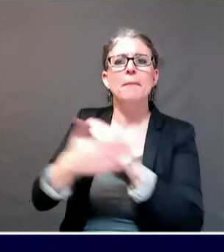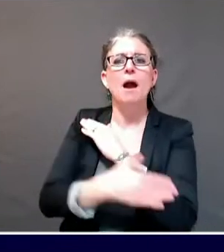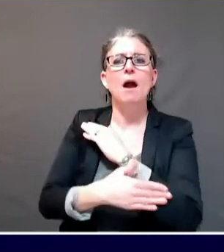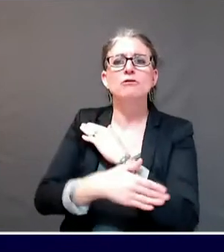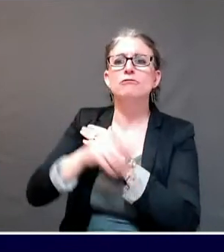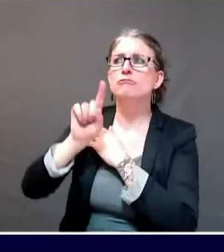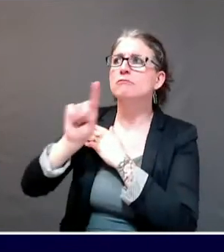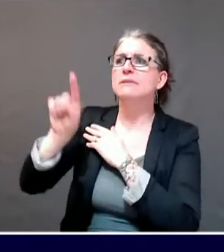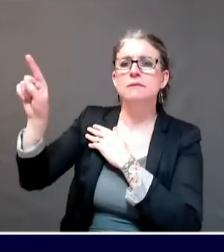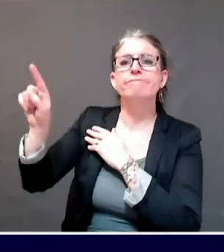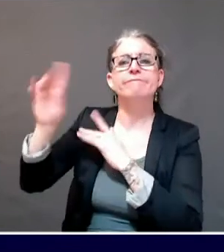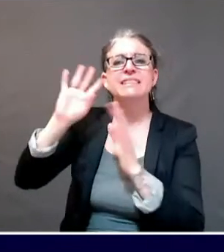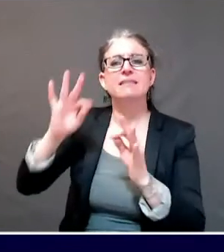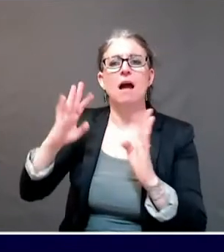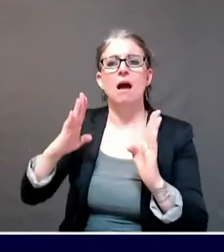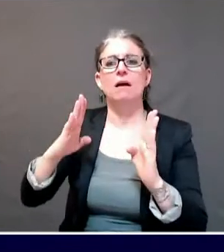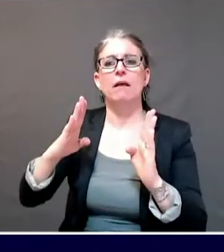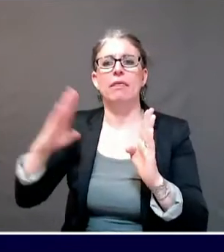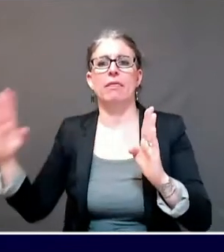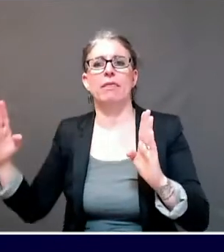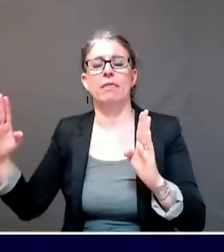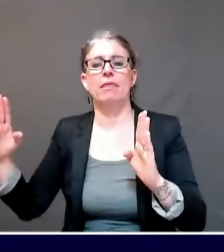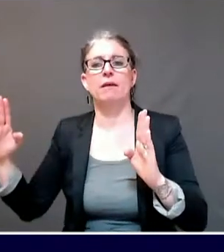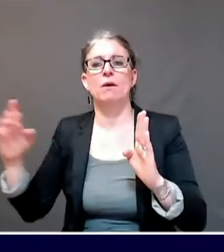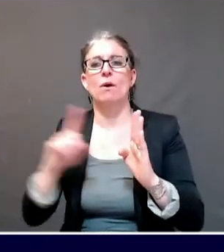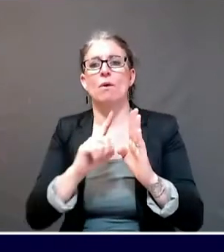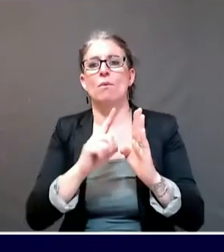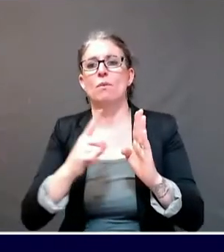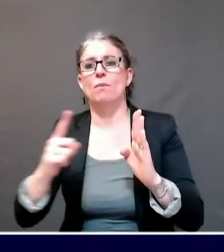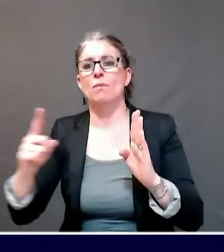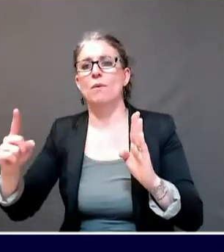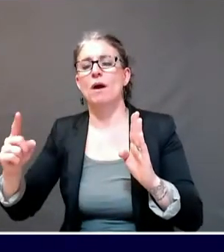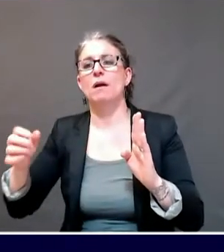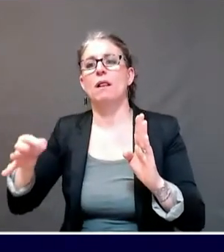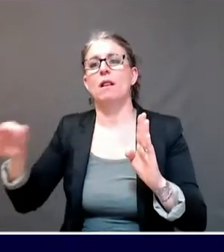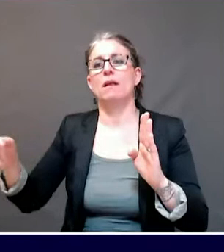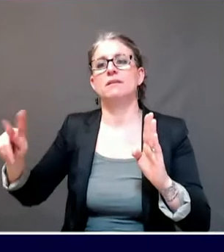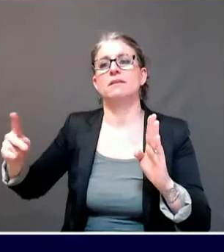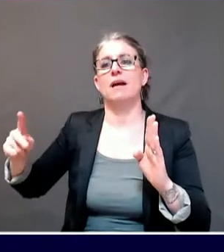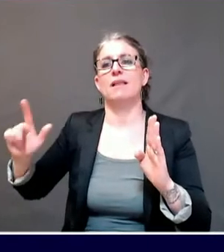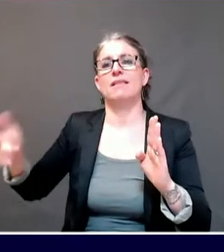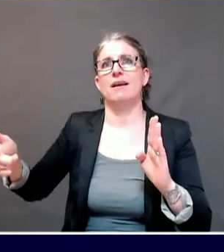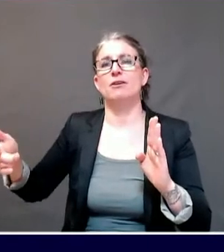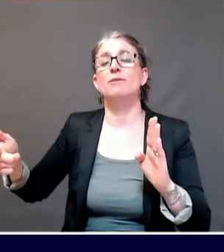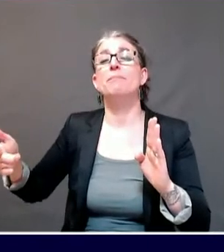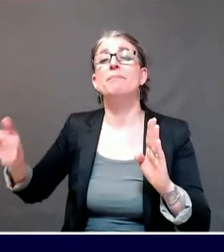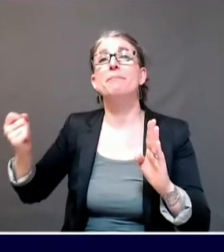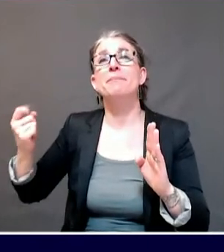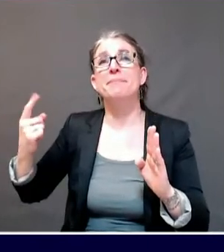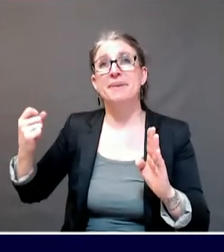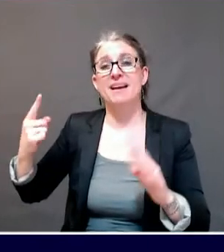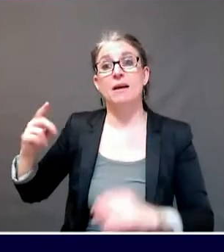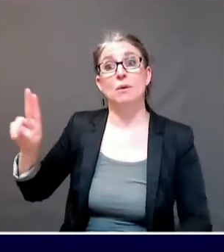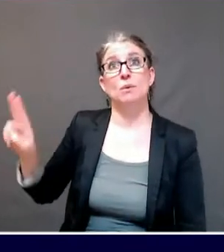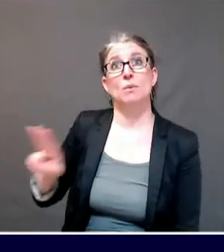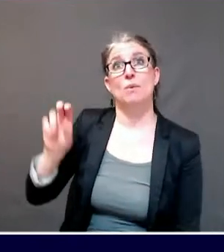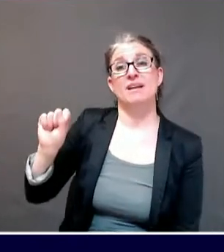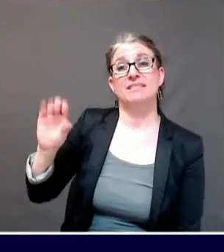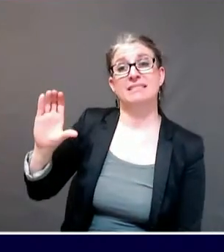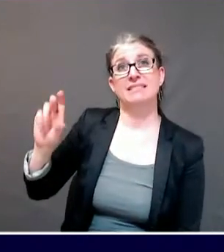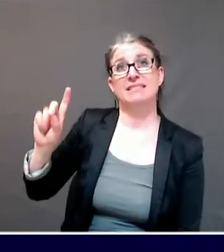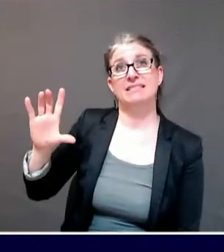U.S. CDC, as well as I believe Dr. Fauci, but I know a senior official at the U.S. CDC has addressed